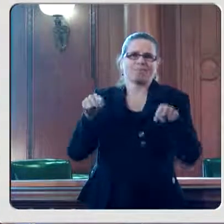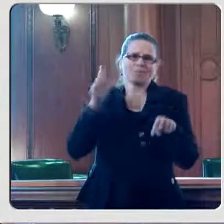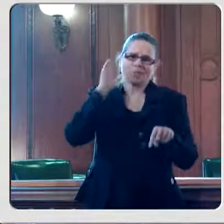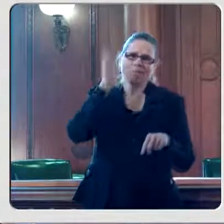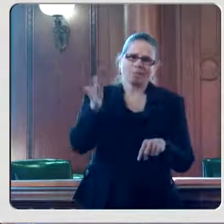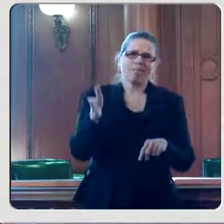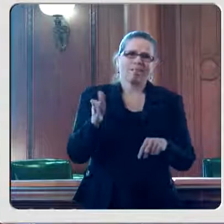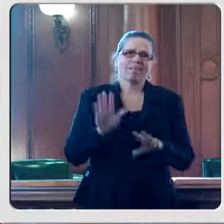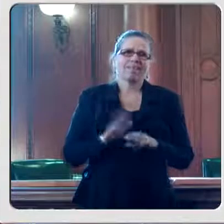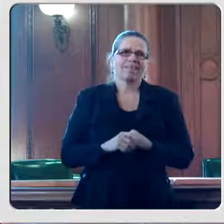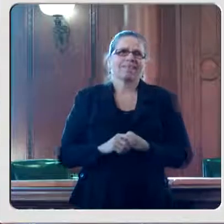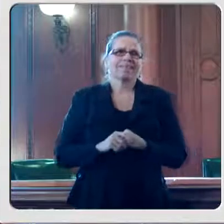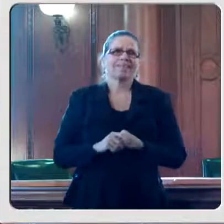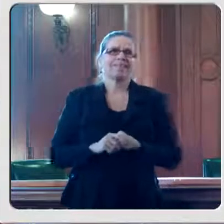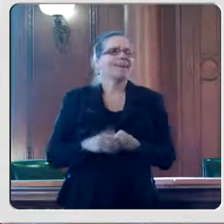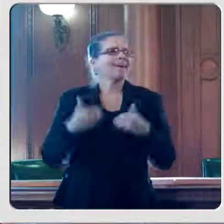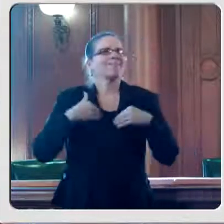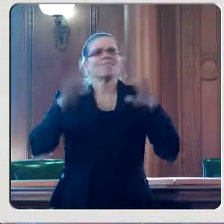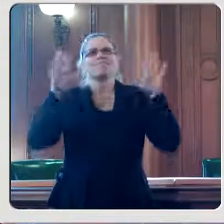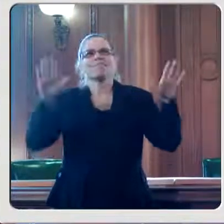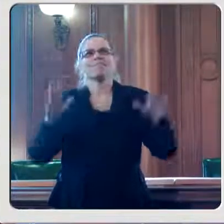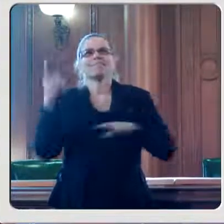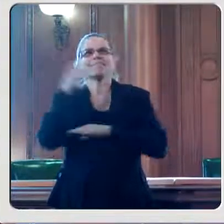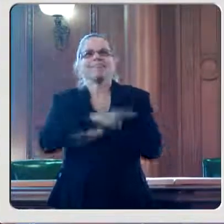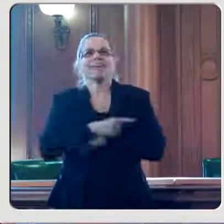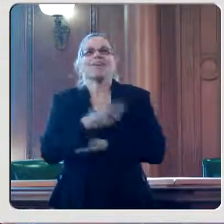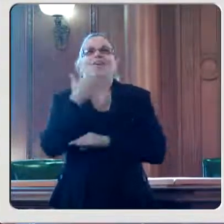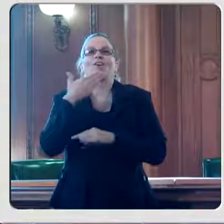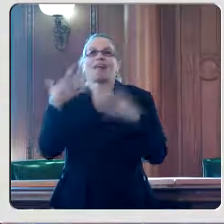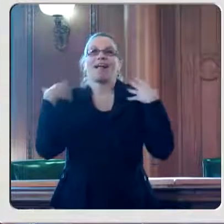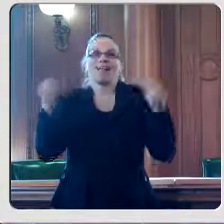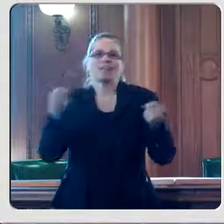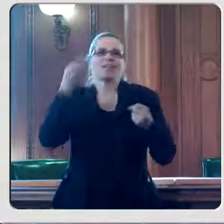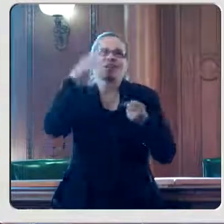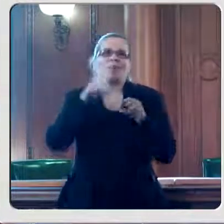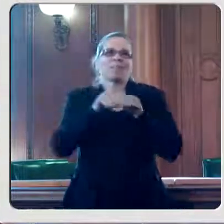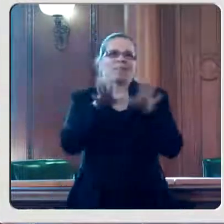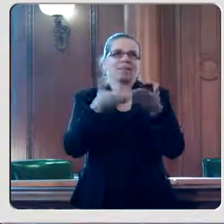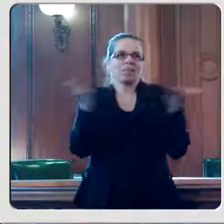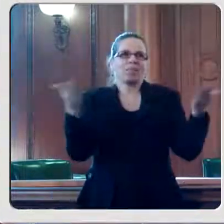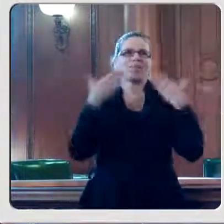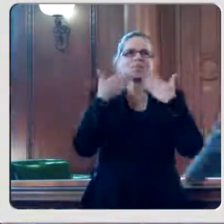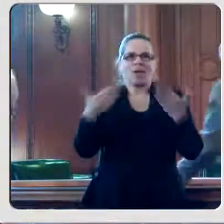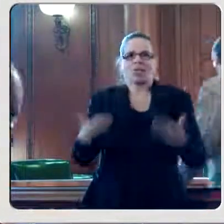Now go out and have a great day, good health, and God bless. Thank you very much.